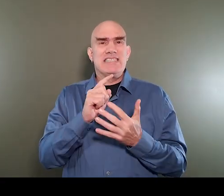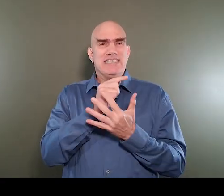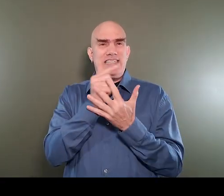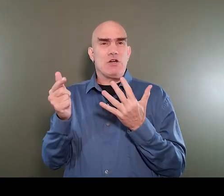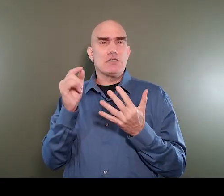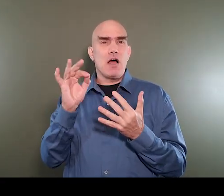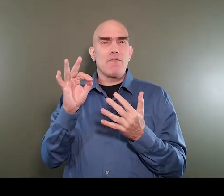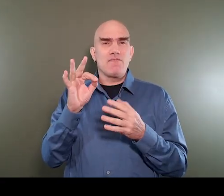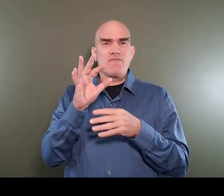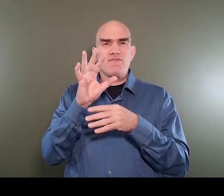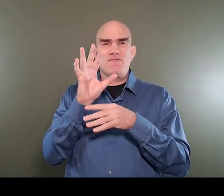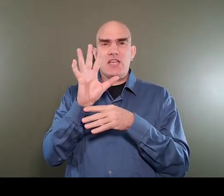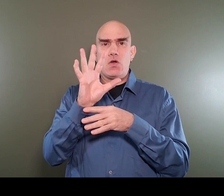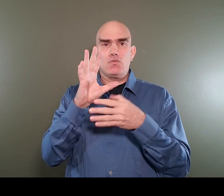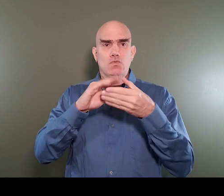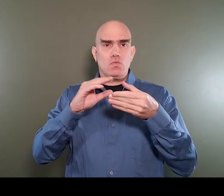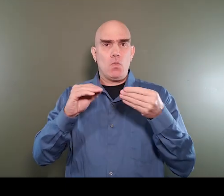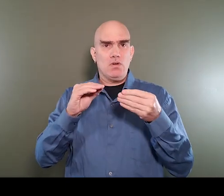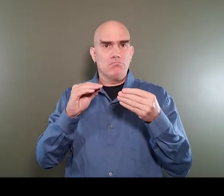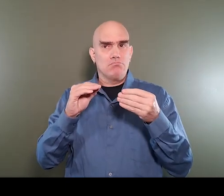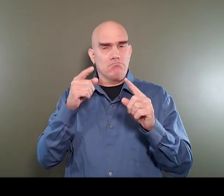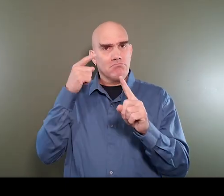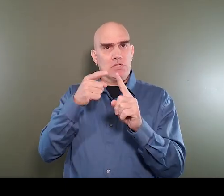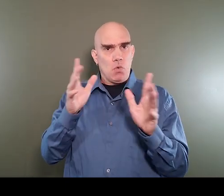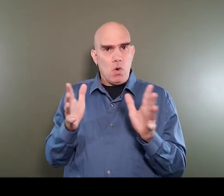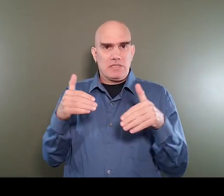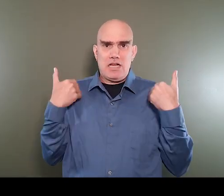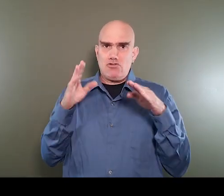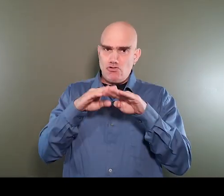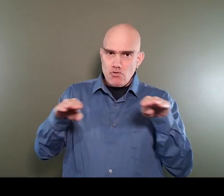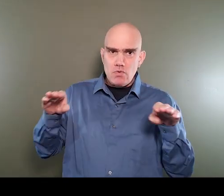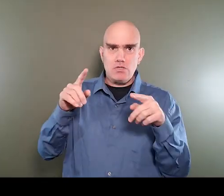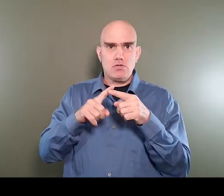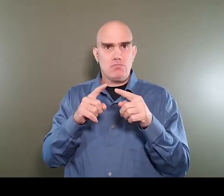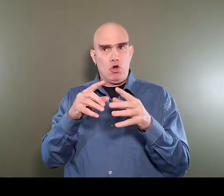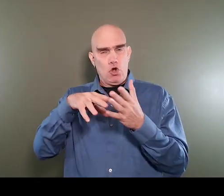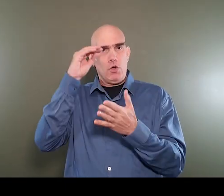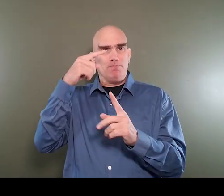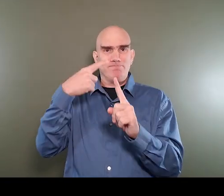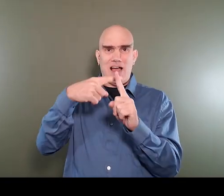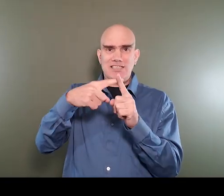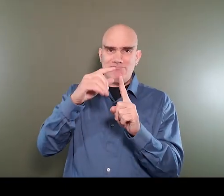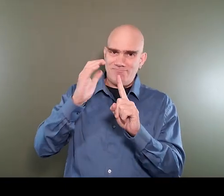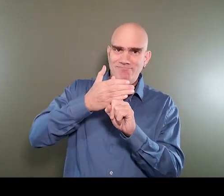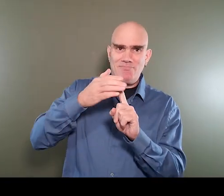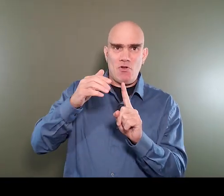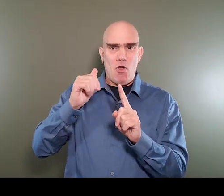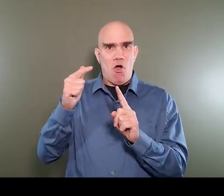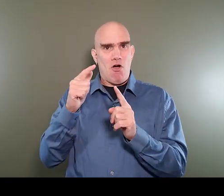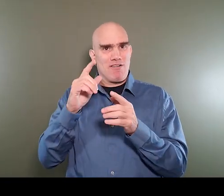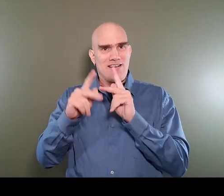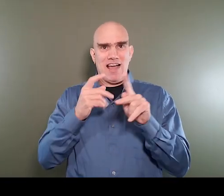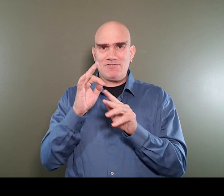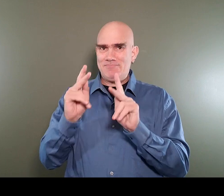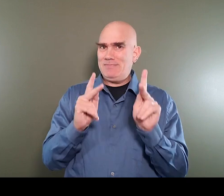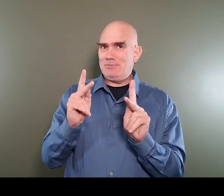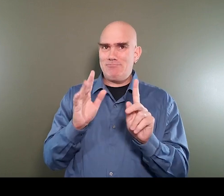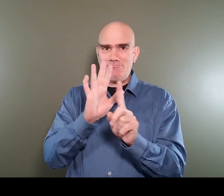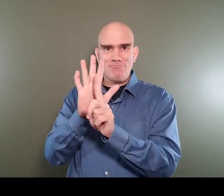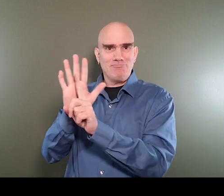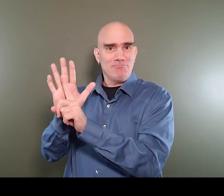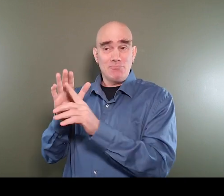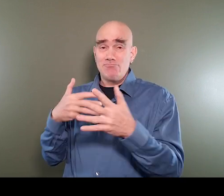Heal, which is a series of video stories aimed at encouraging young children to learn positive attributes of all kinds of